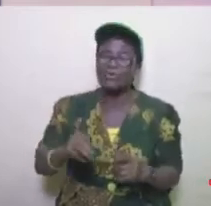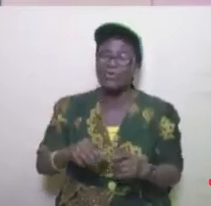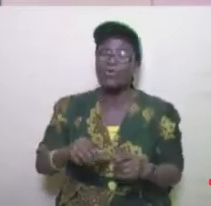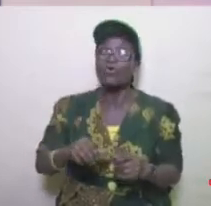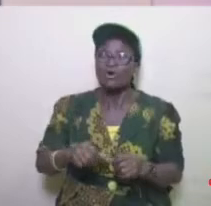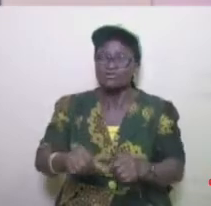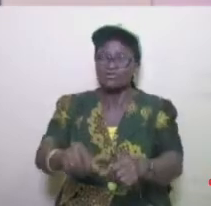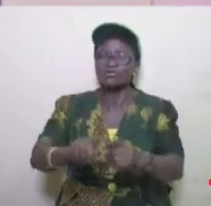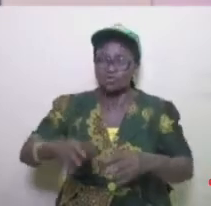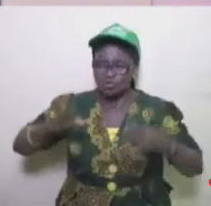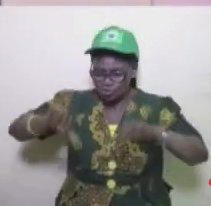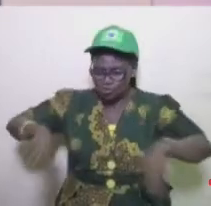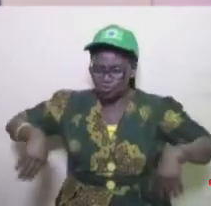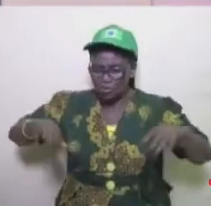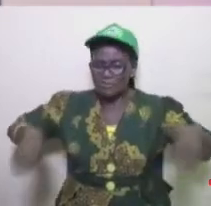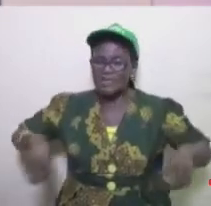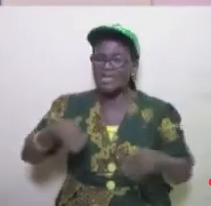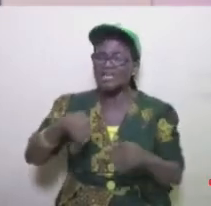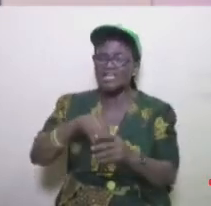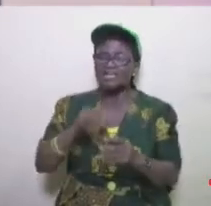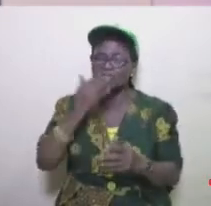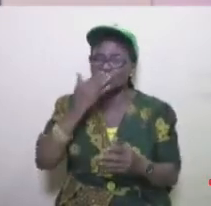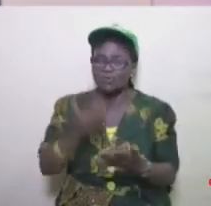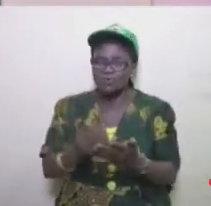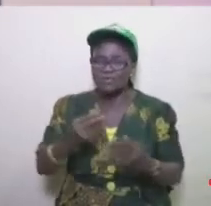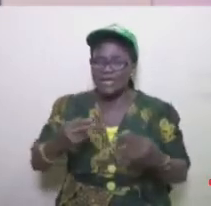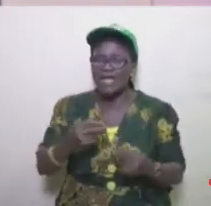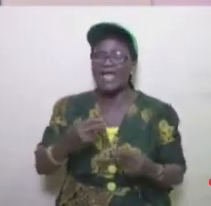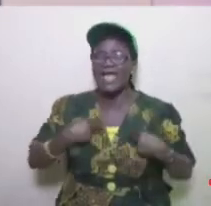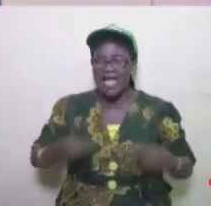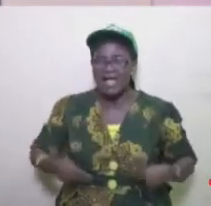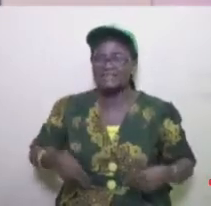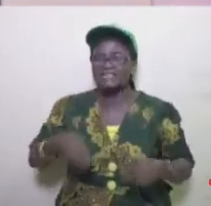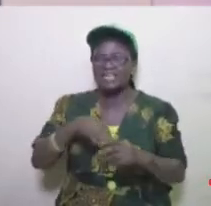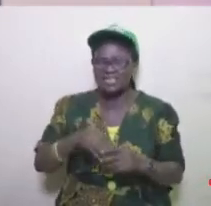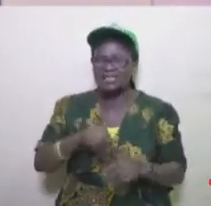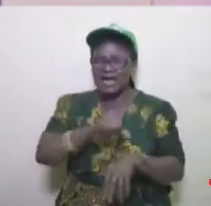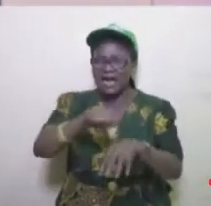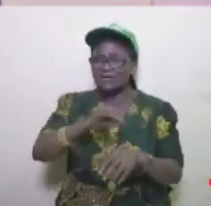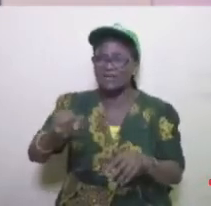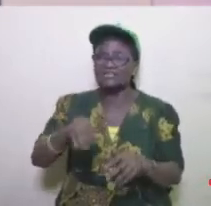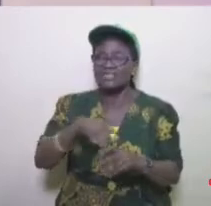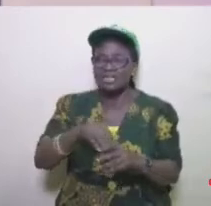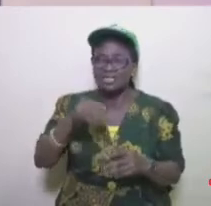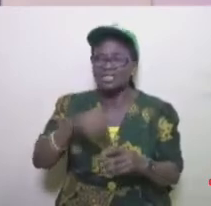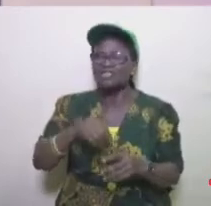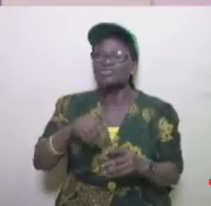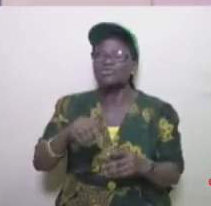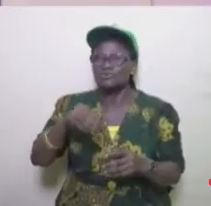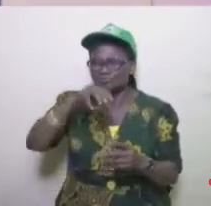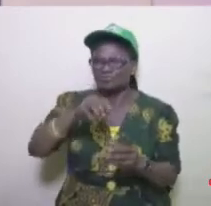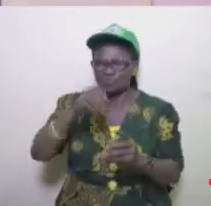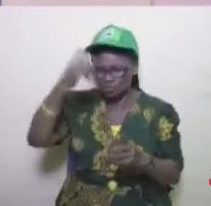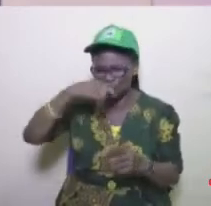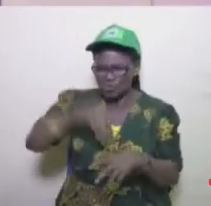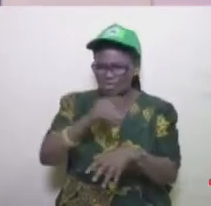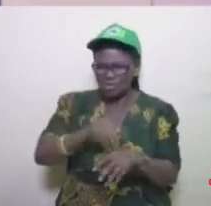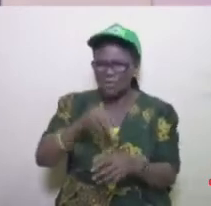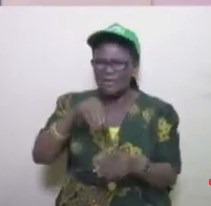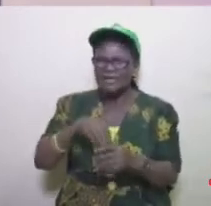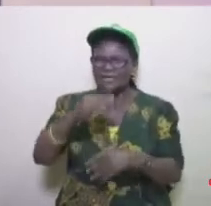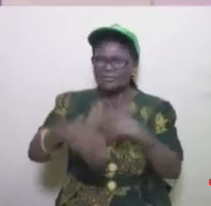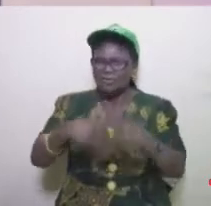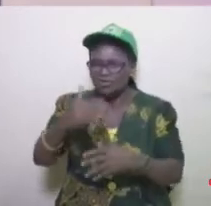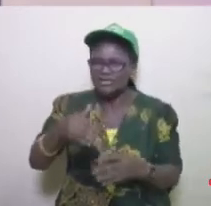health, in anointing, in favor, in wisdom, in progress in the name of Jesus. Amen.